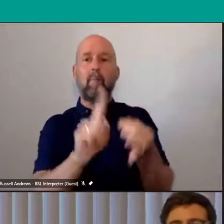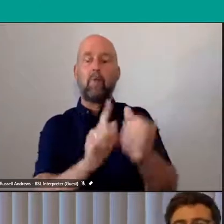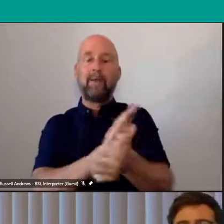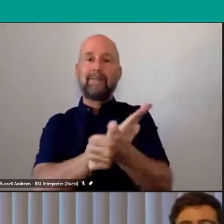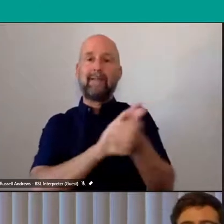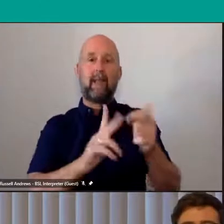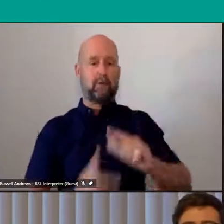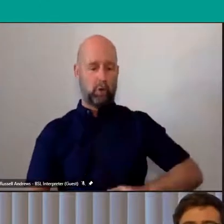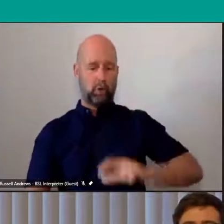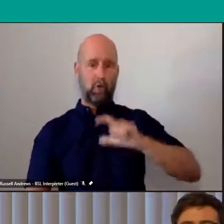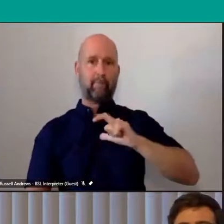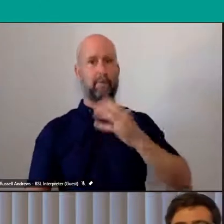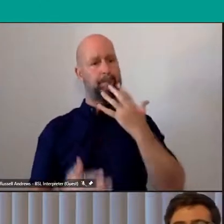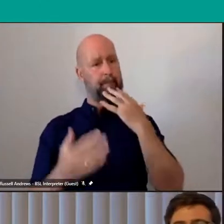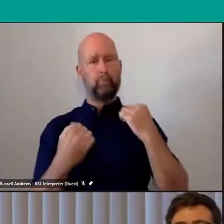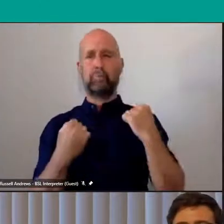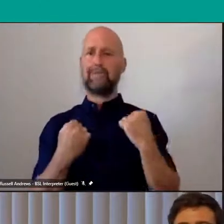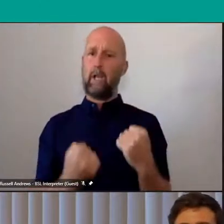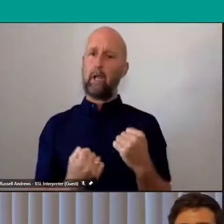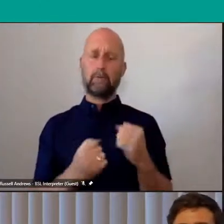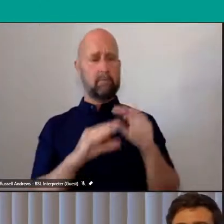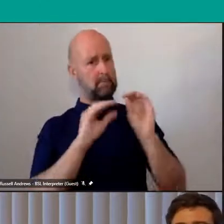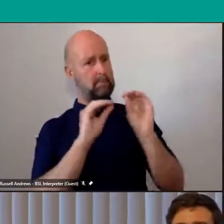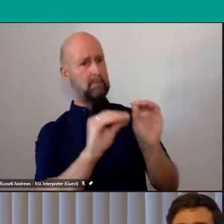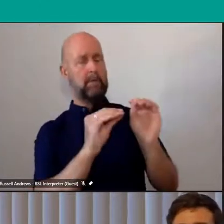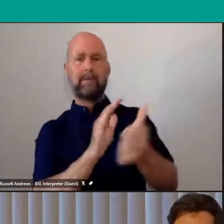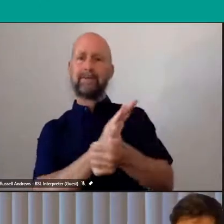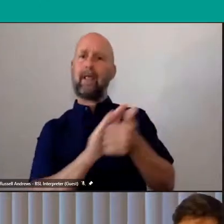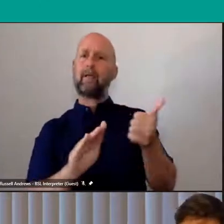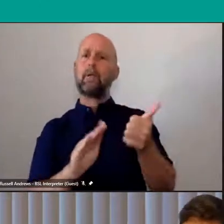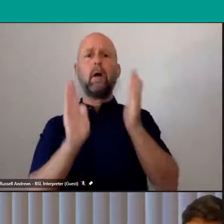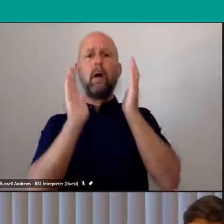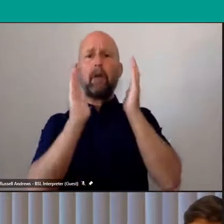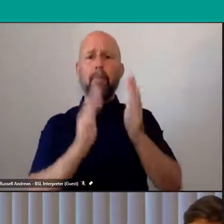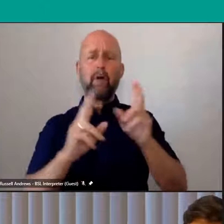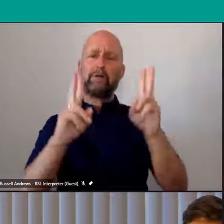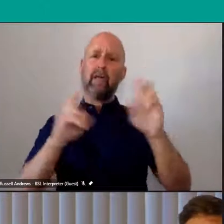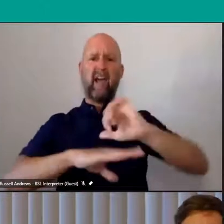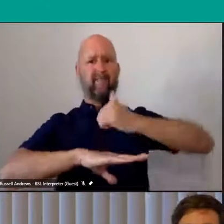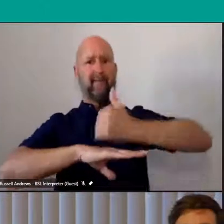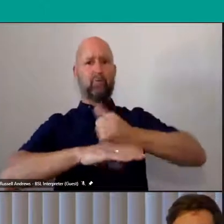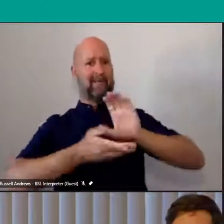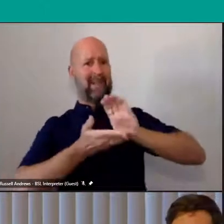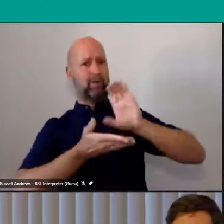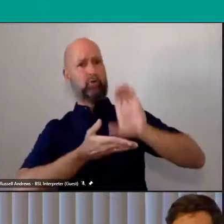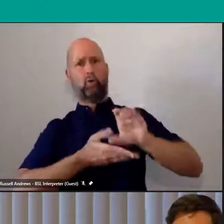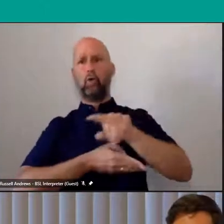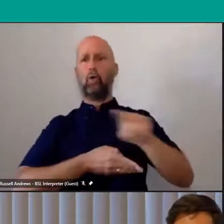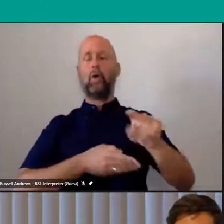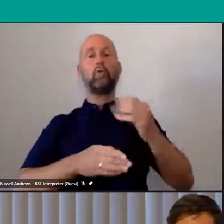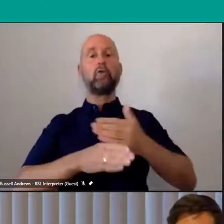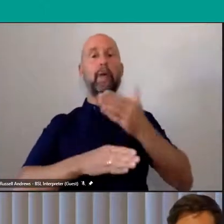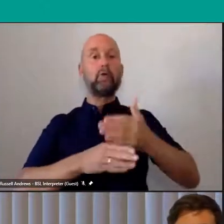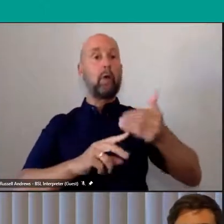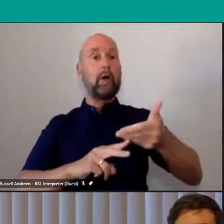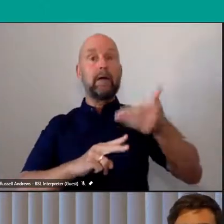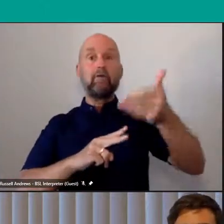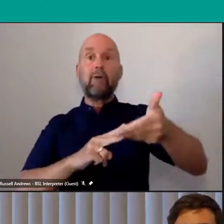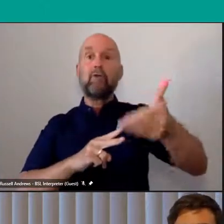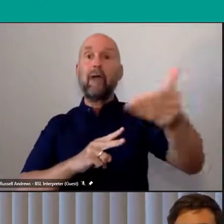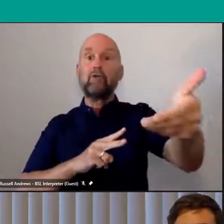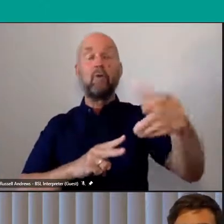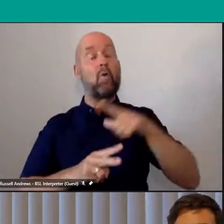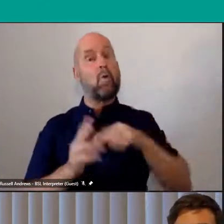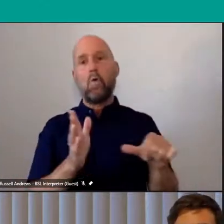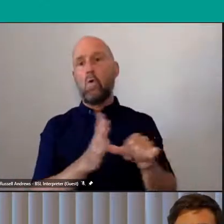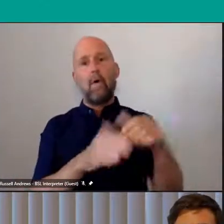and their resilience. This for us must be foundational to how we ensure that the next generation that has been so hard hit